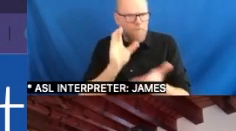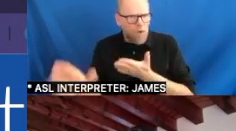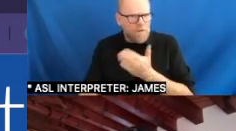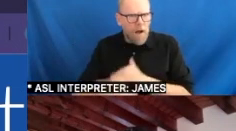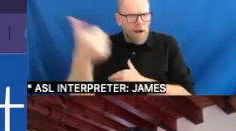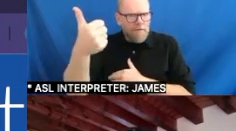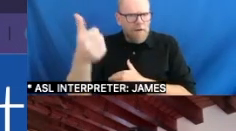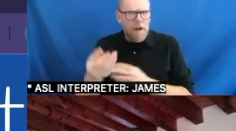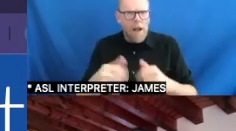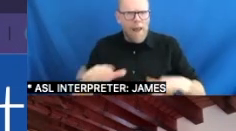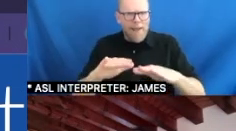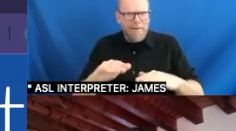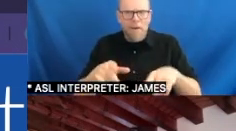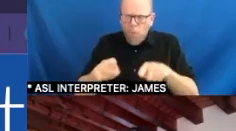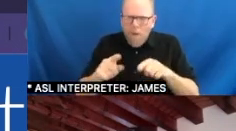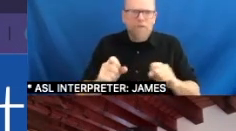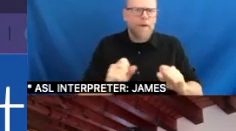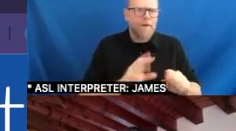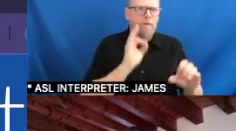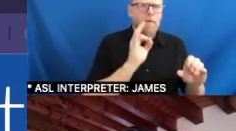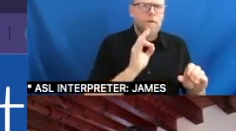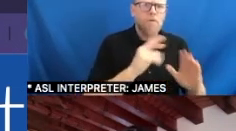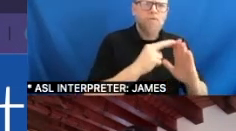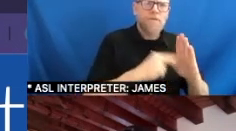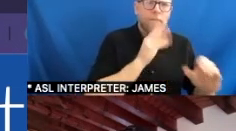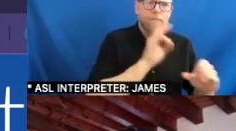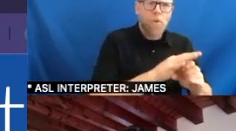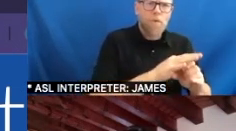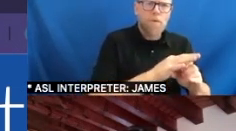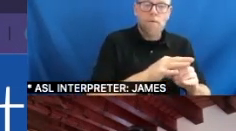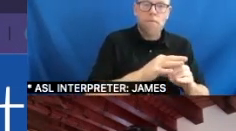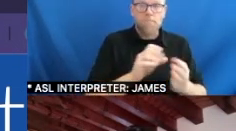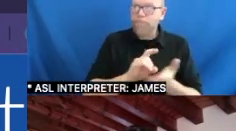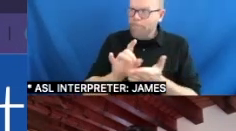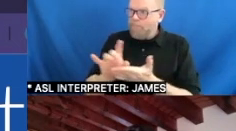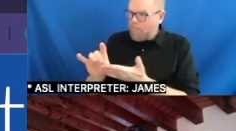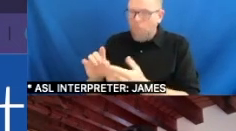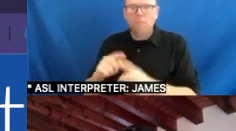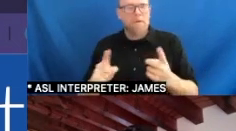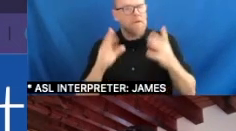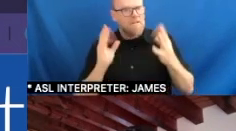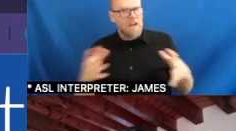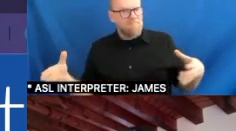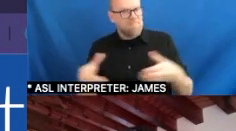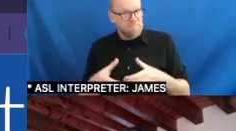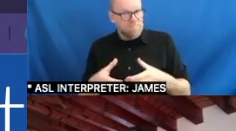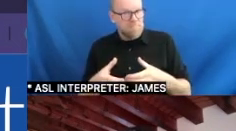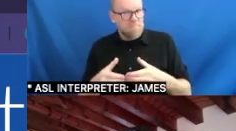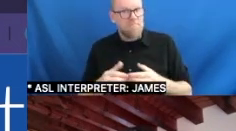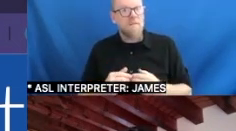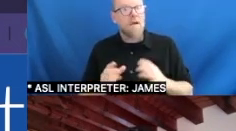vote, to come together collectively to try to buy and own land and farm that